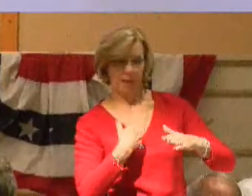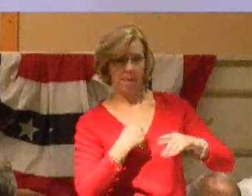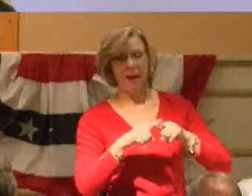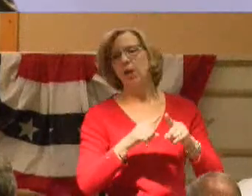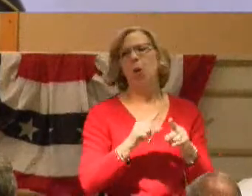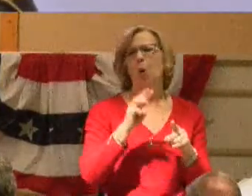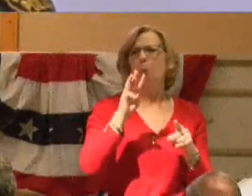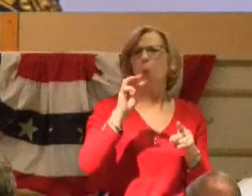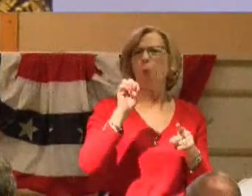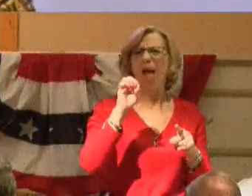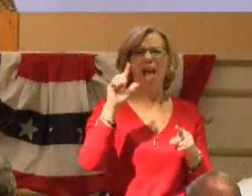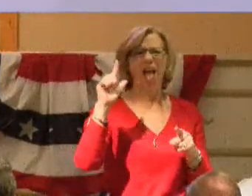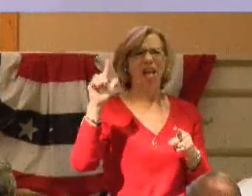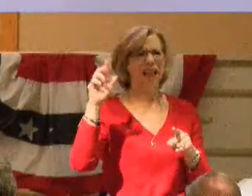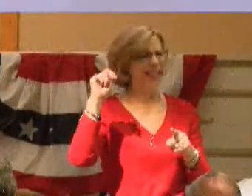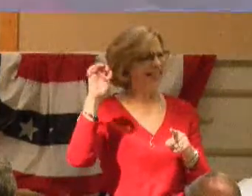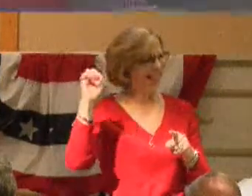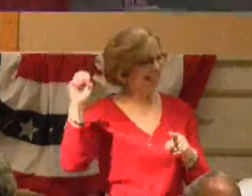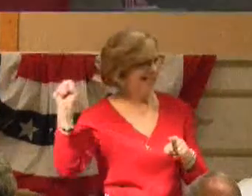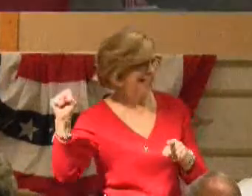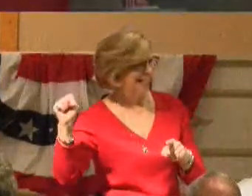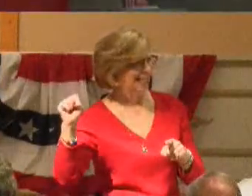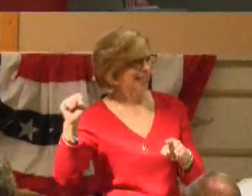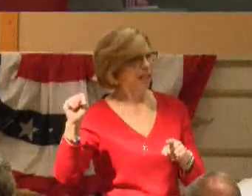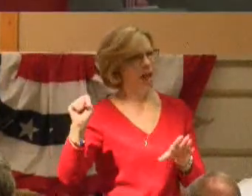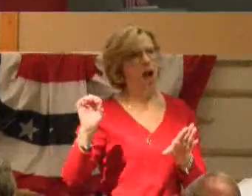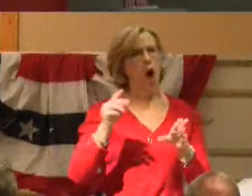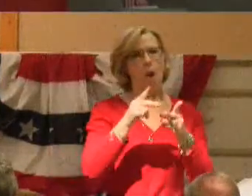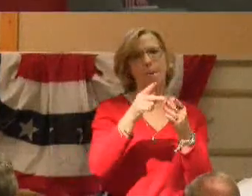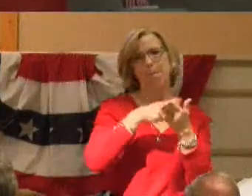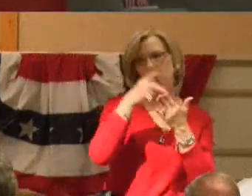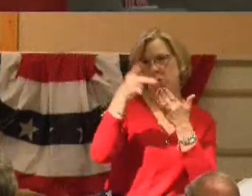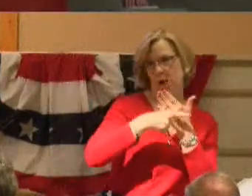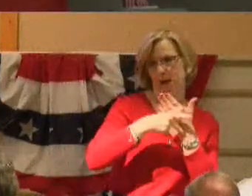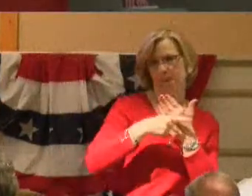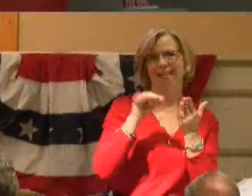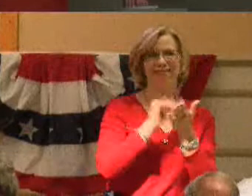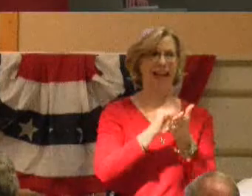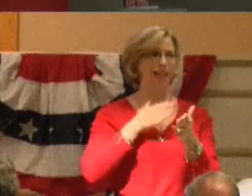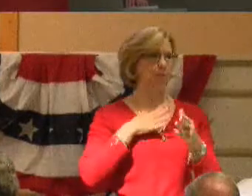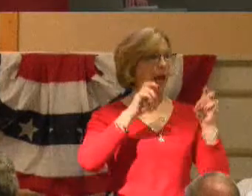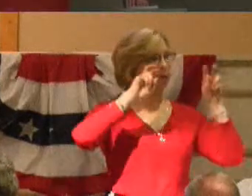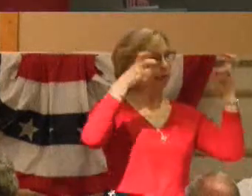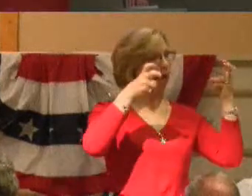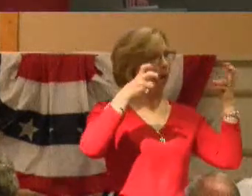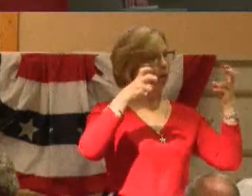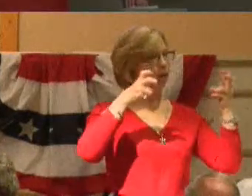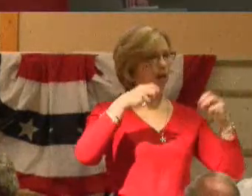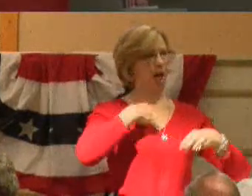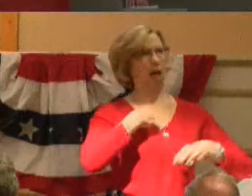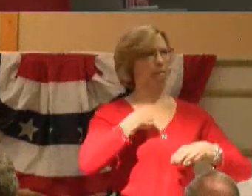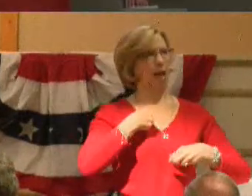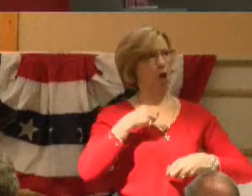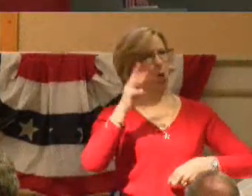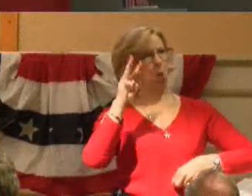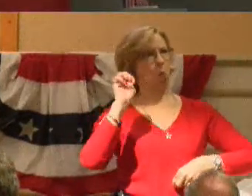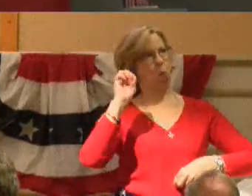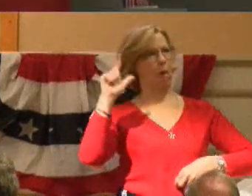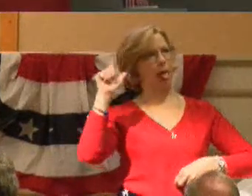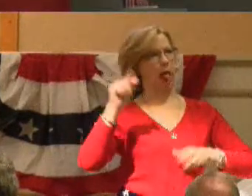program. Now, wellness, that's my official title. I am a wellness officer.